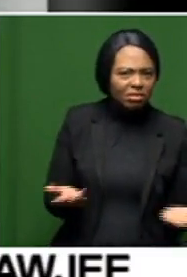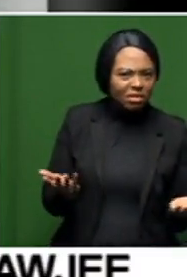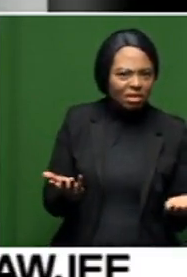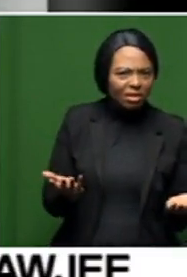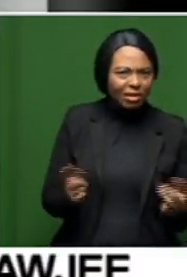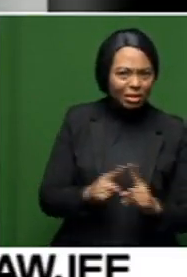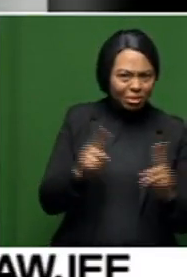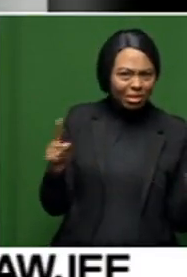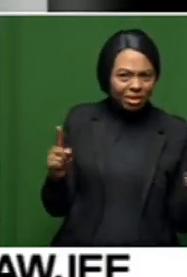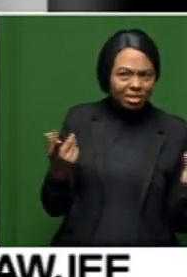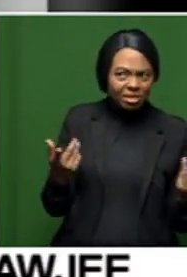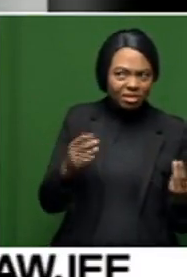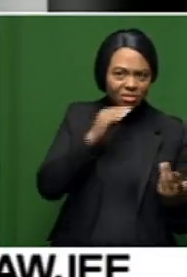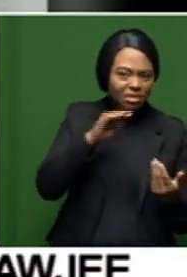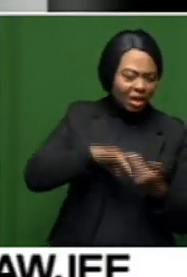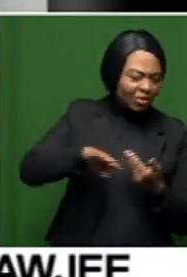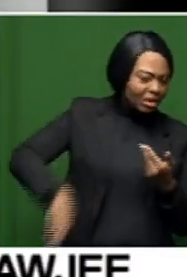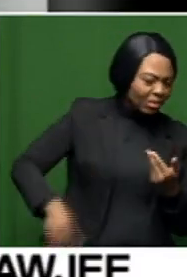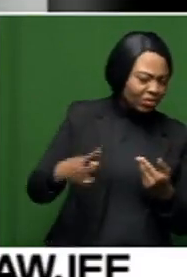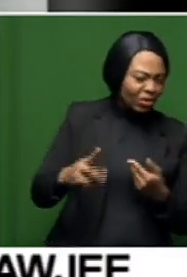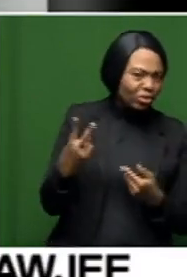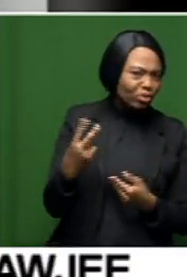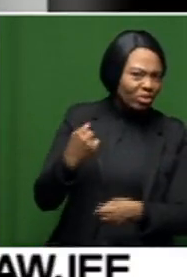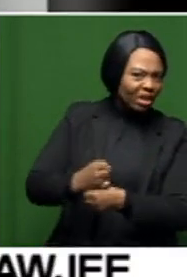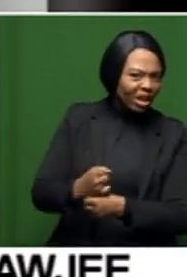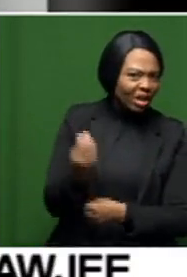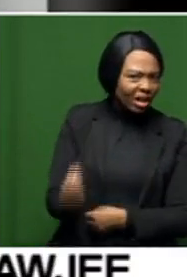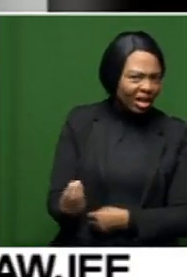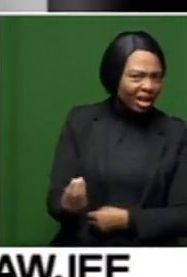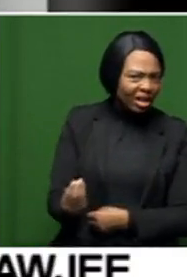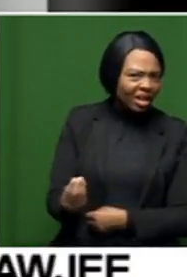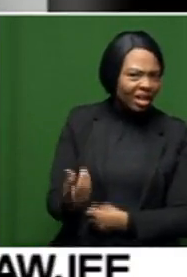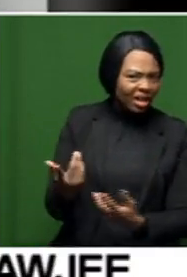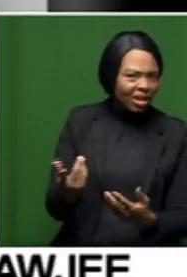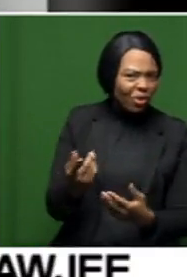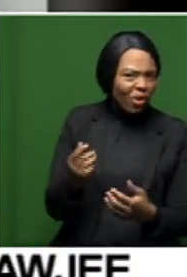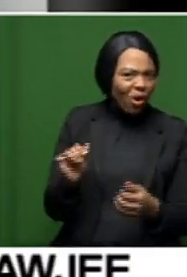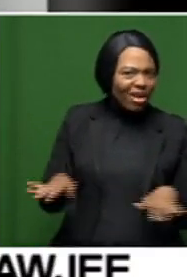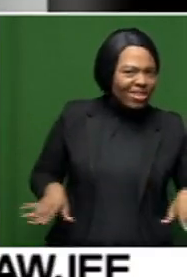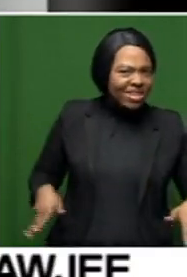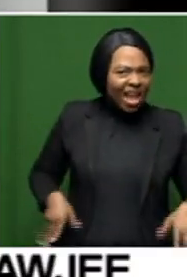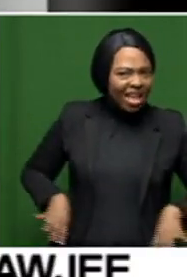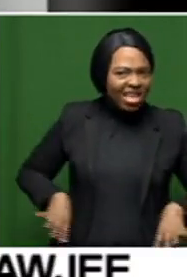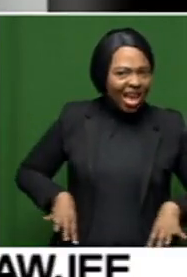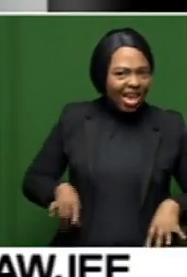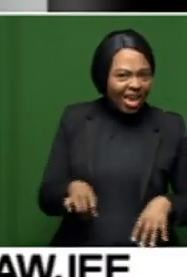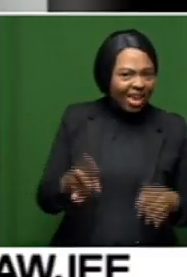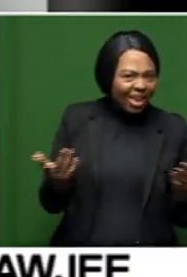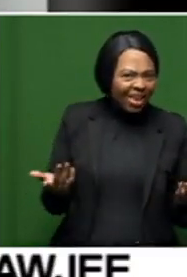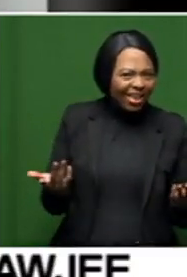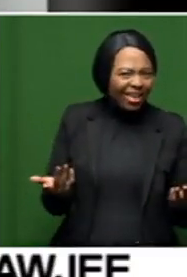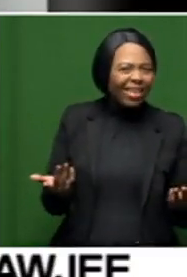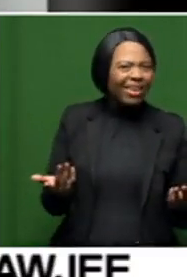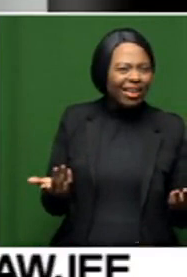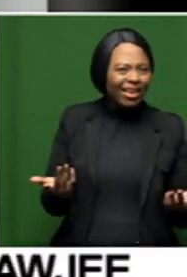it completely avoidable for a two-year-old who goes to daycare and kids' parties and whatever? And no. Cake. So does it mean you have